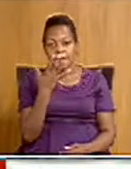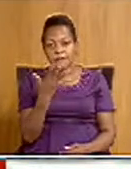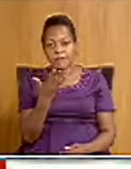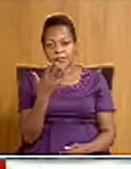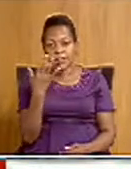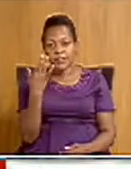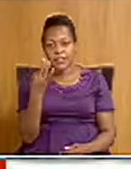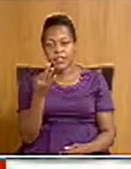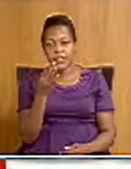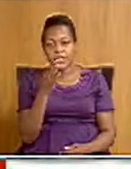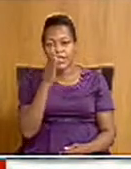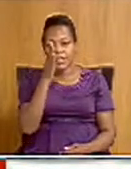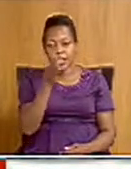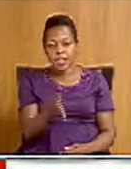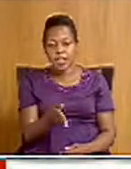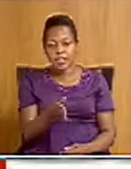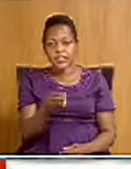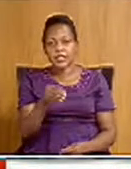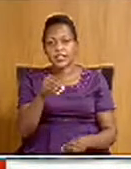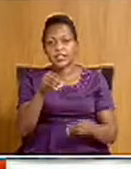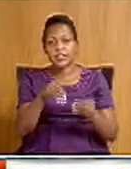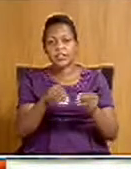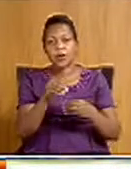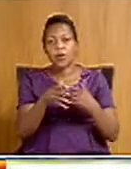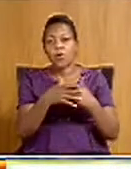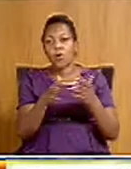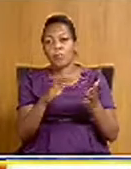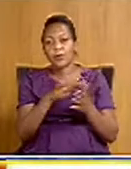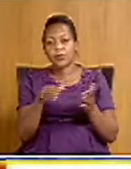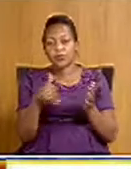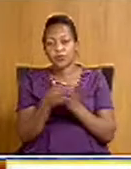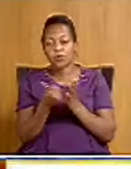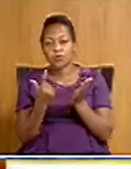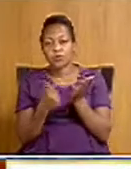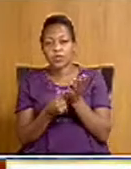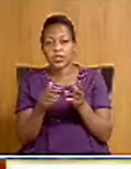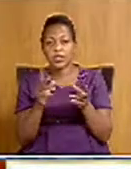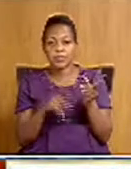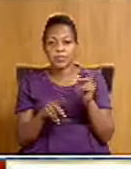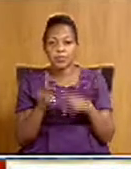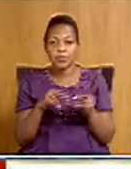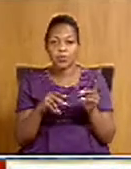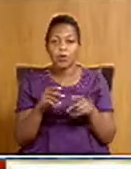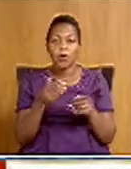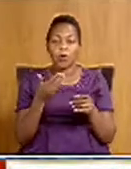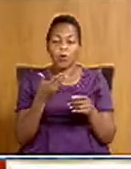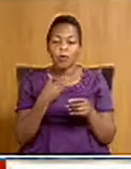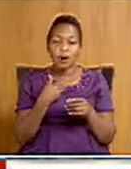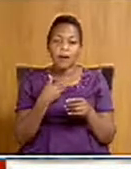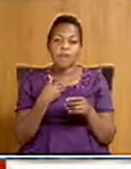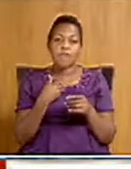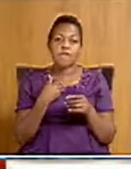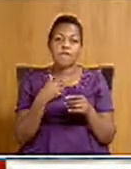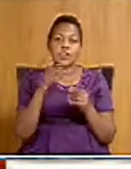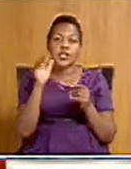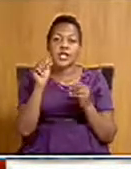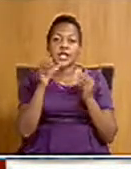353 directly elective constituencies, open to all Ugandans that have advanced level